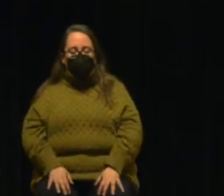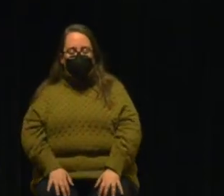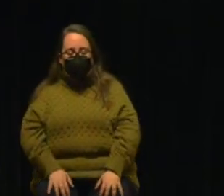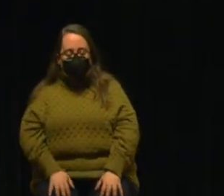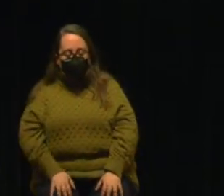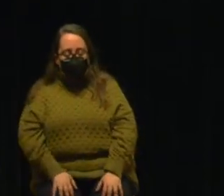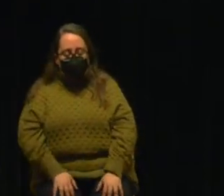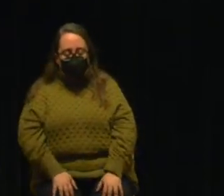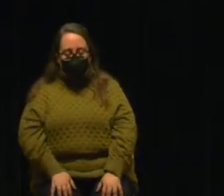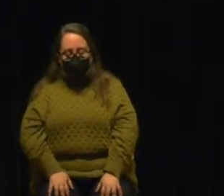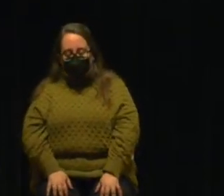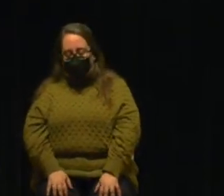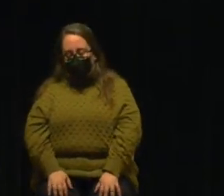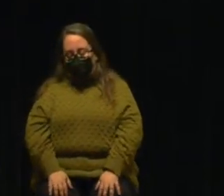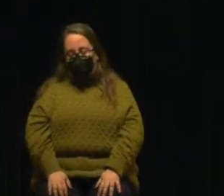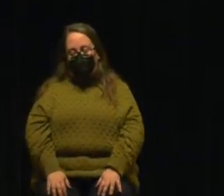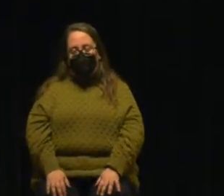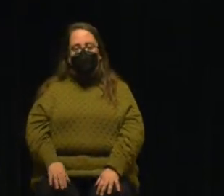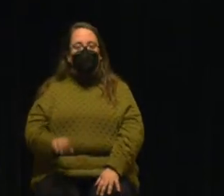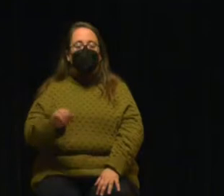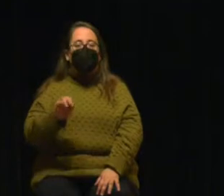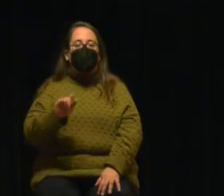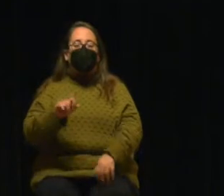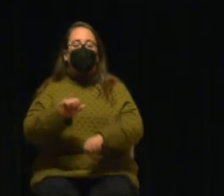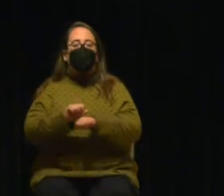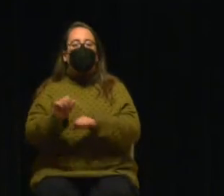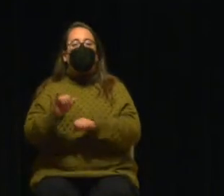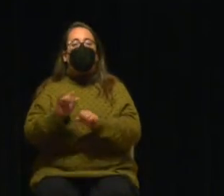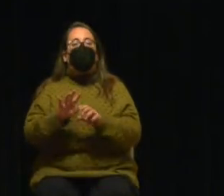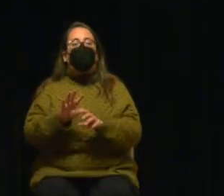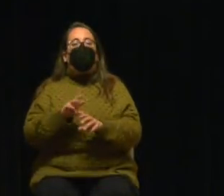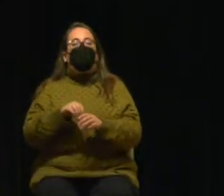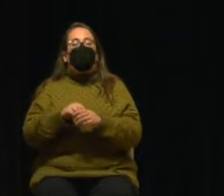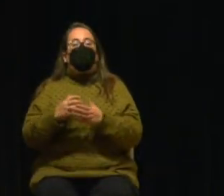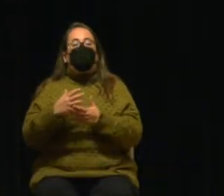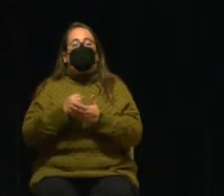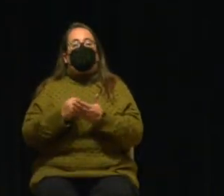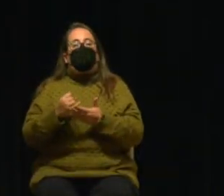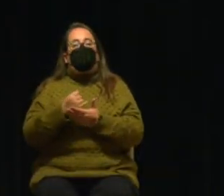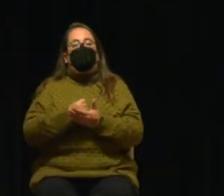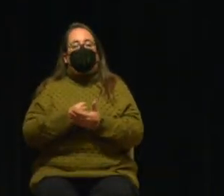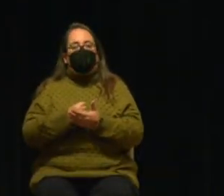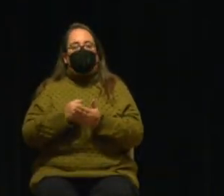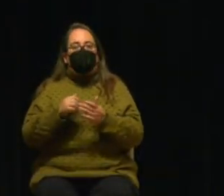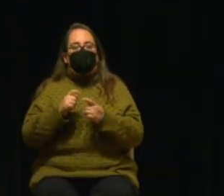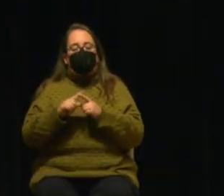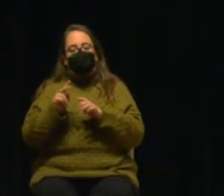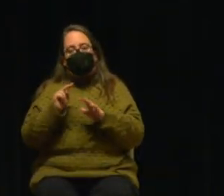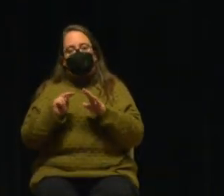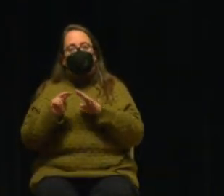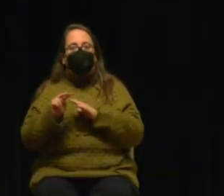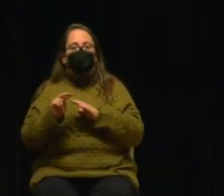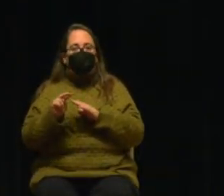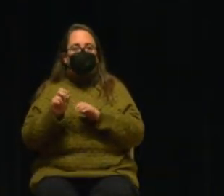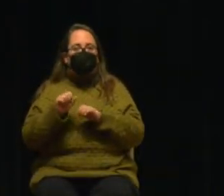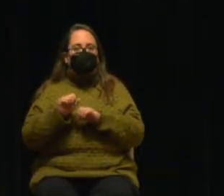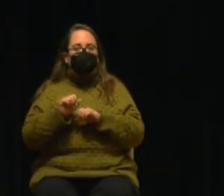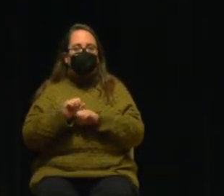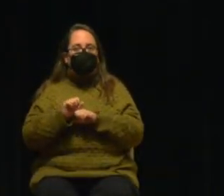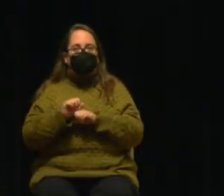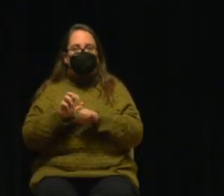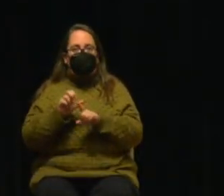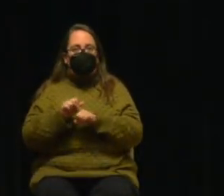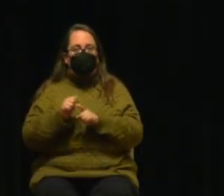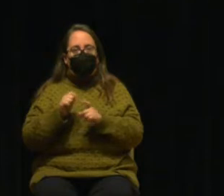As I already mentioned, Still's work also involved the collecting of intelligence as a way of anticipating slave catchers, of staying